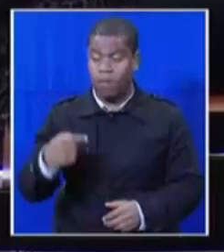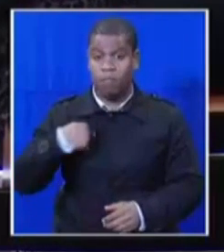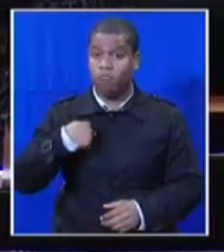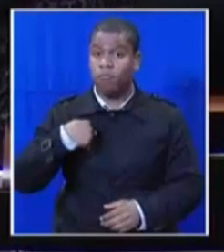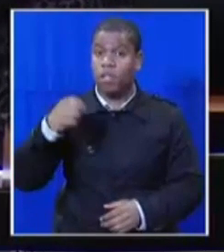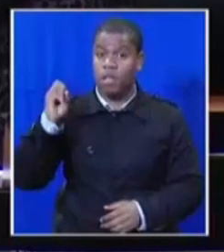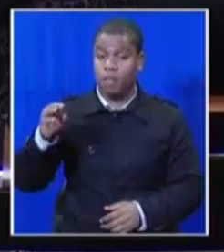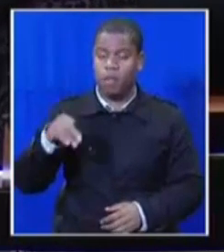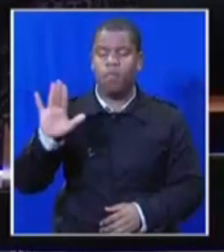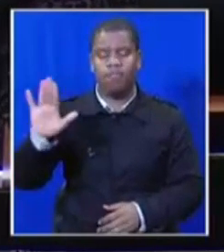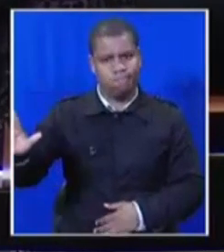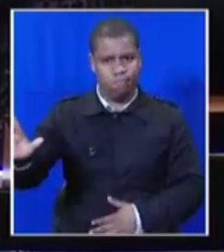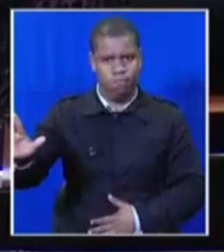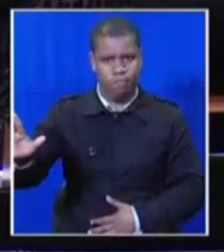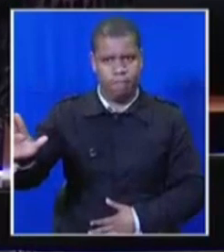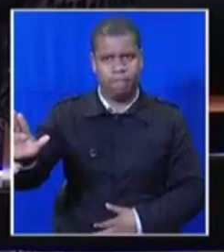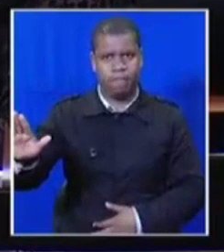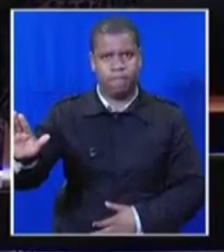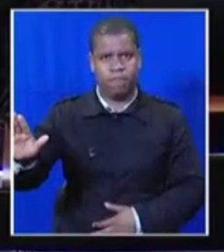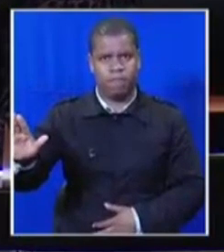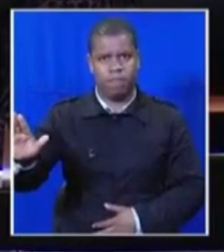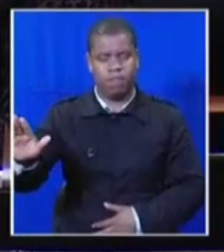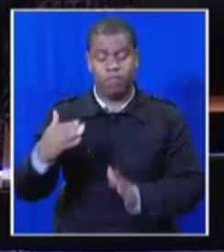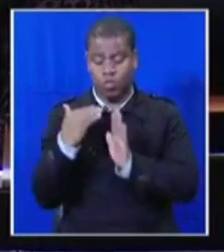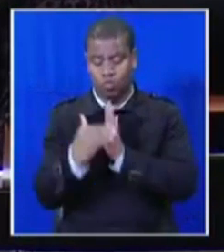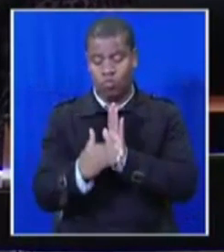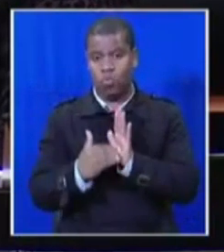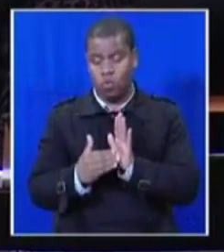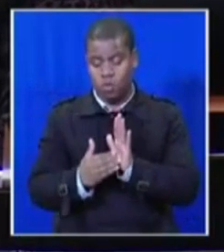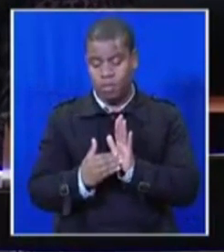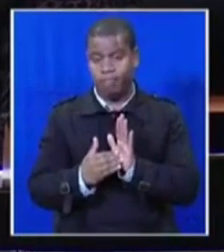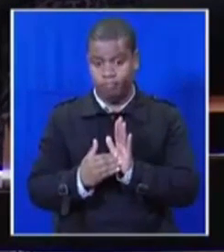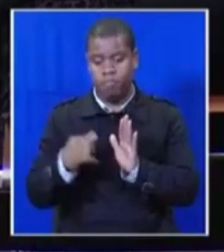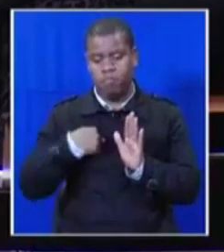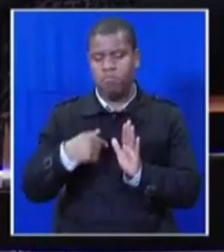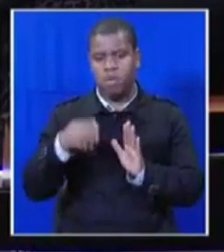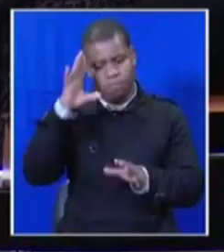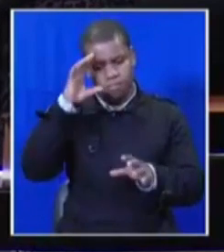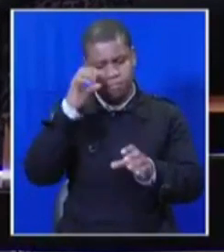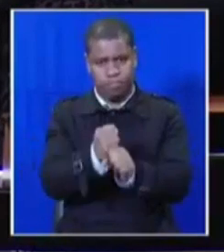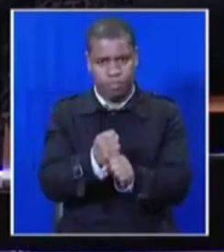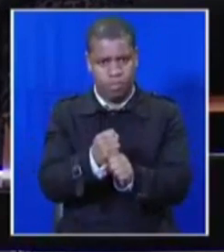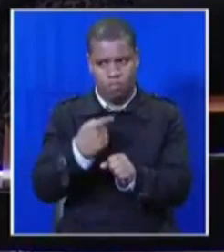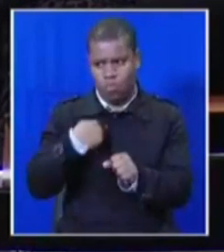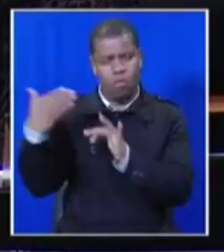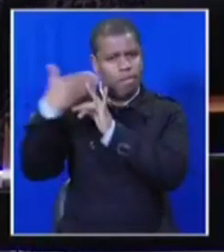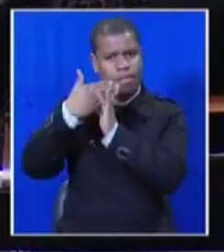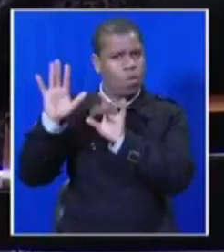not, okay, let me not even go into that. It's Rule Let me 67, deal Chair. with what I am busy with. Let me not be